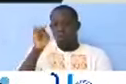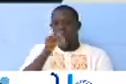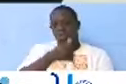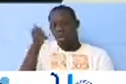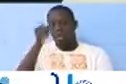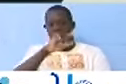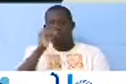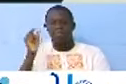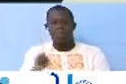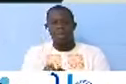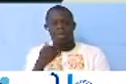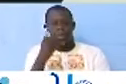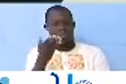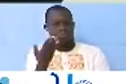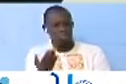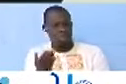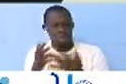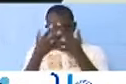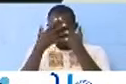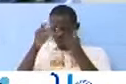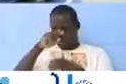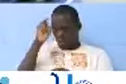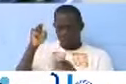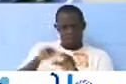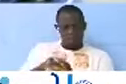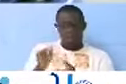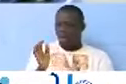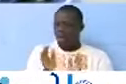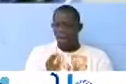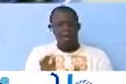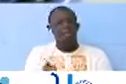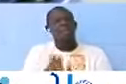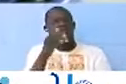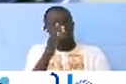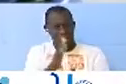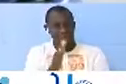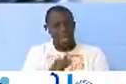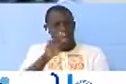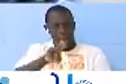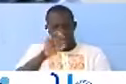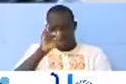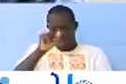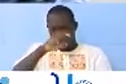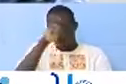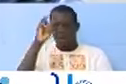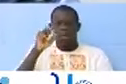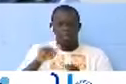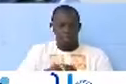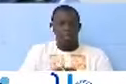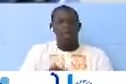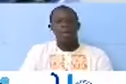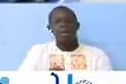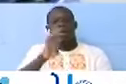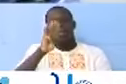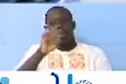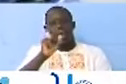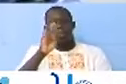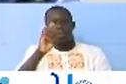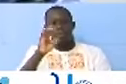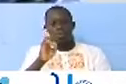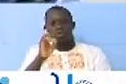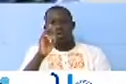prison officer? Prison officer. Ani NIA len? No, an NIA officer. Okay. Babu Katsala and Huruhara.